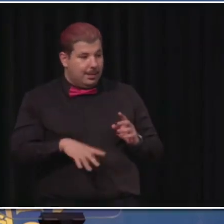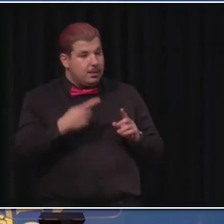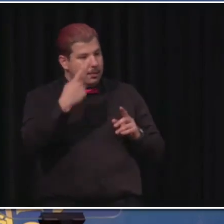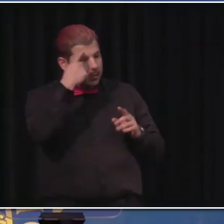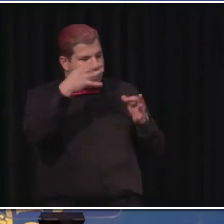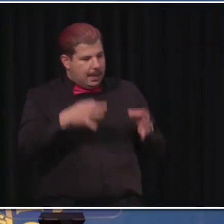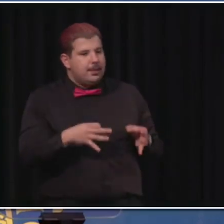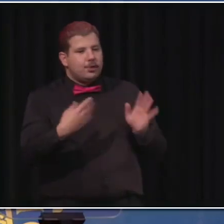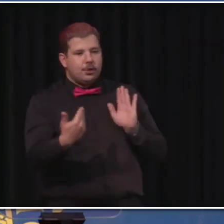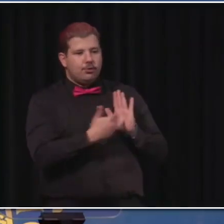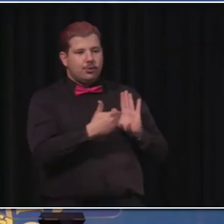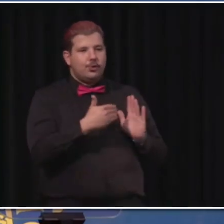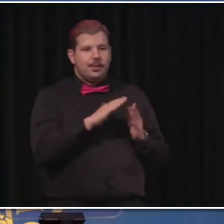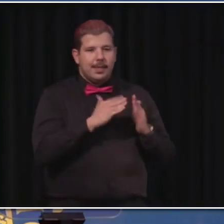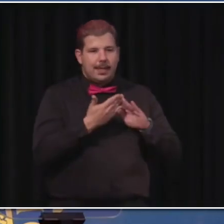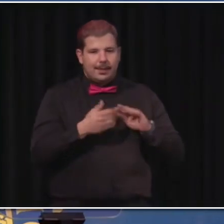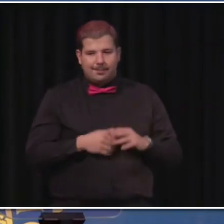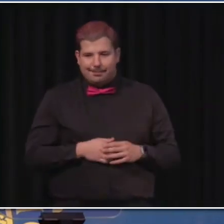the city